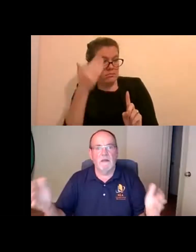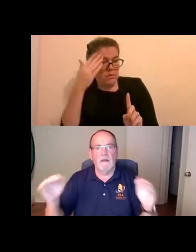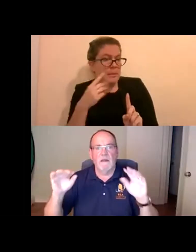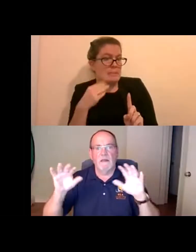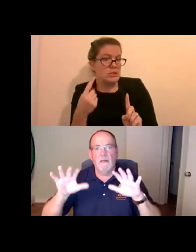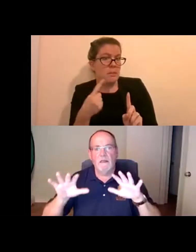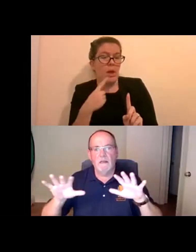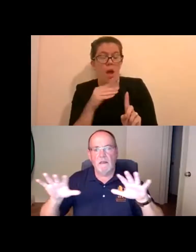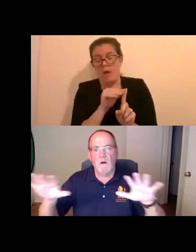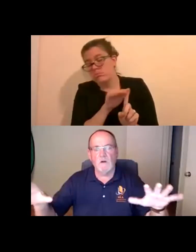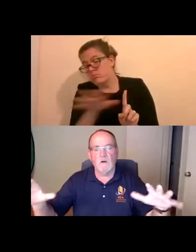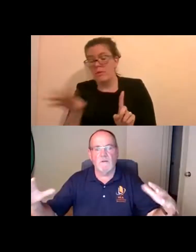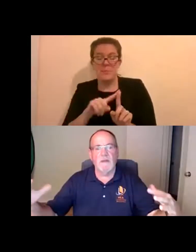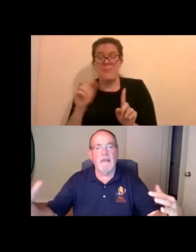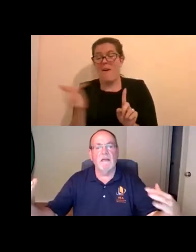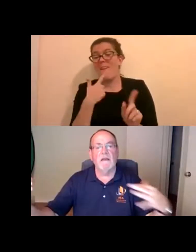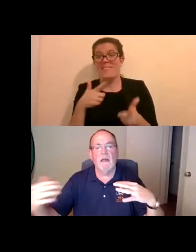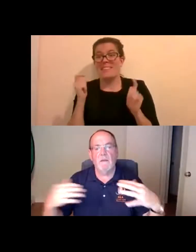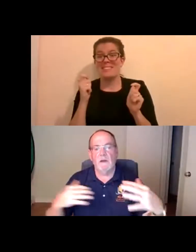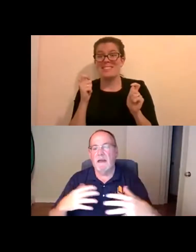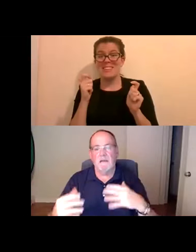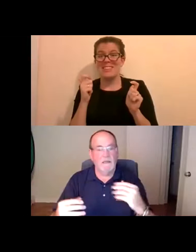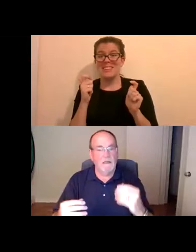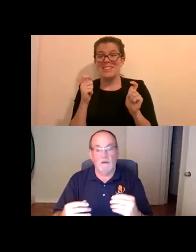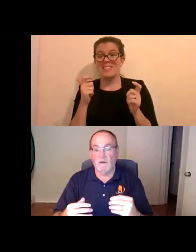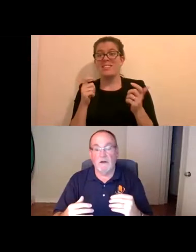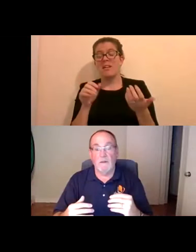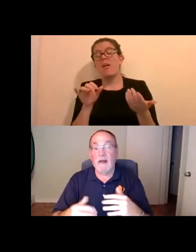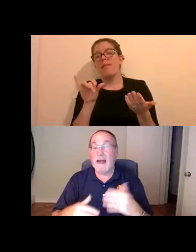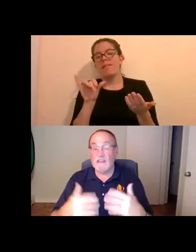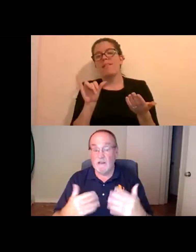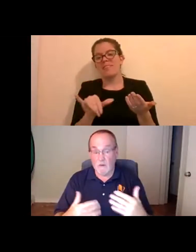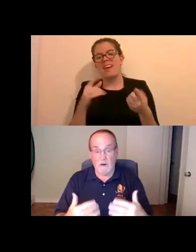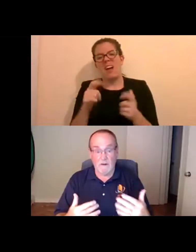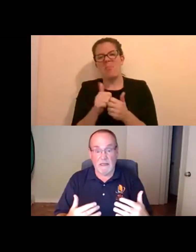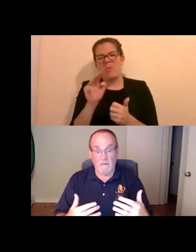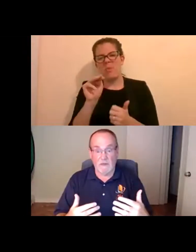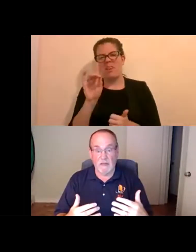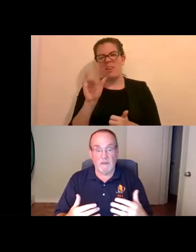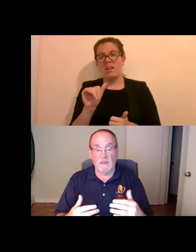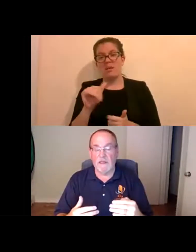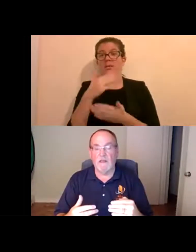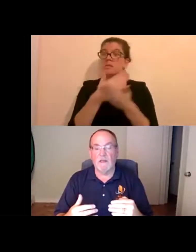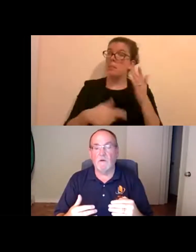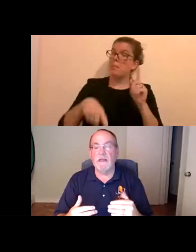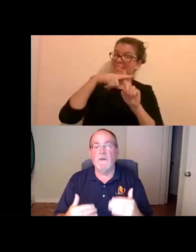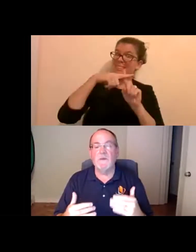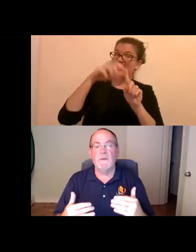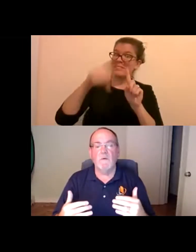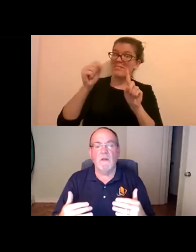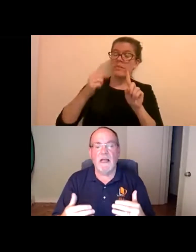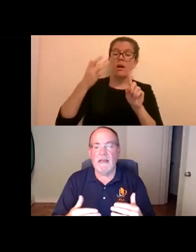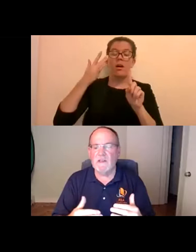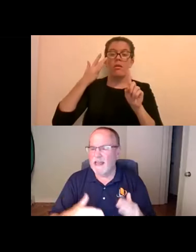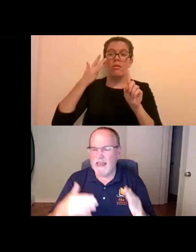of the culture of the media coming around. There's a very positive part of that, because it really helps